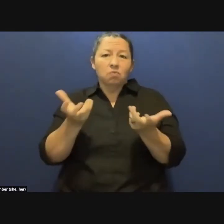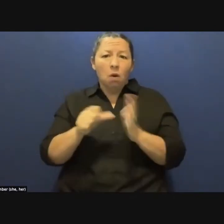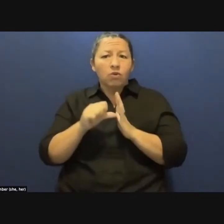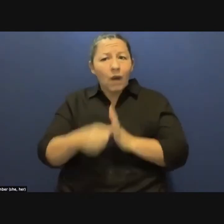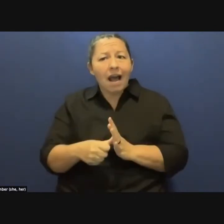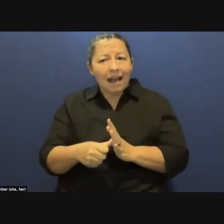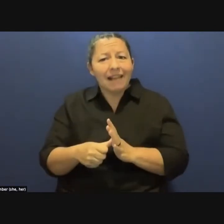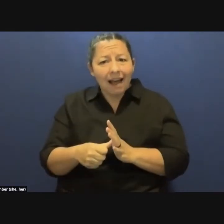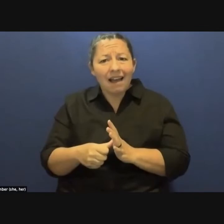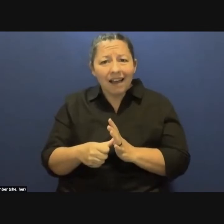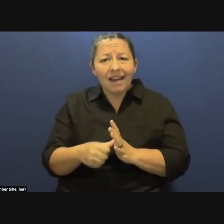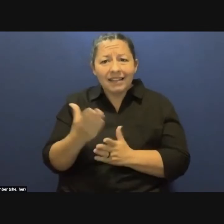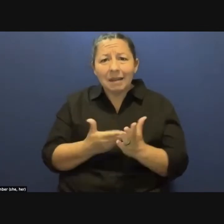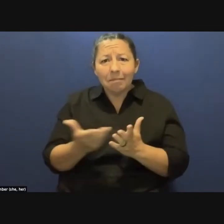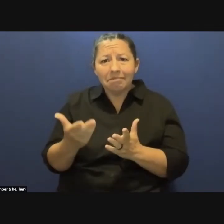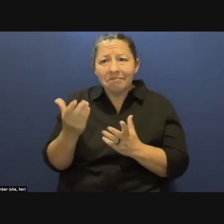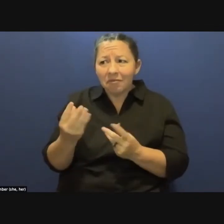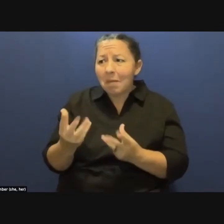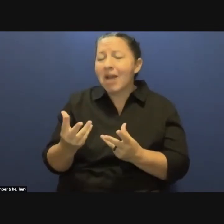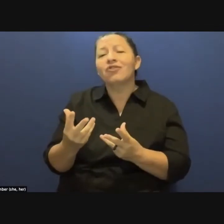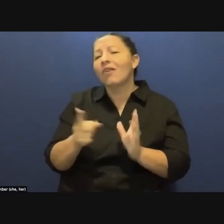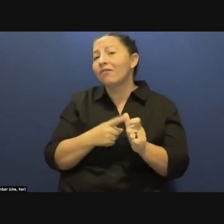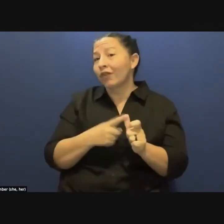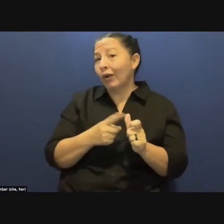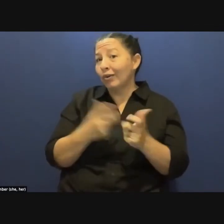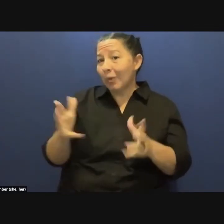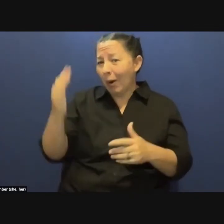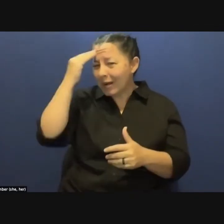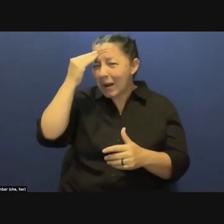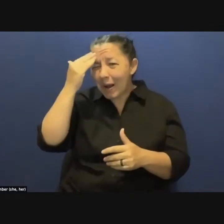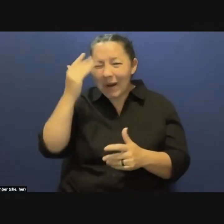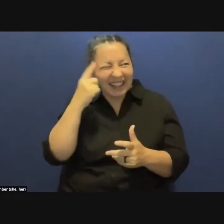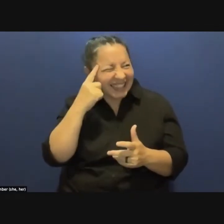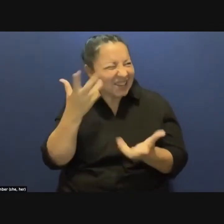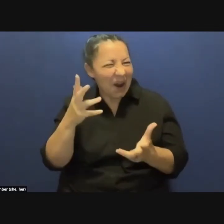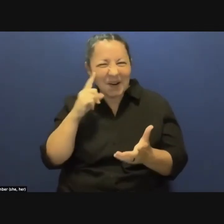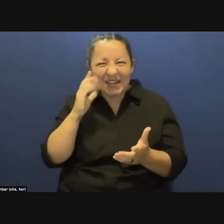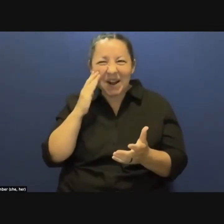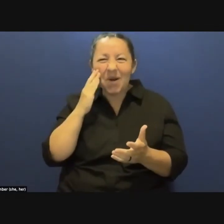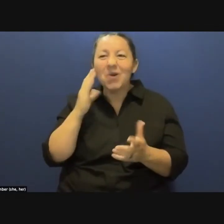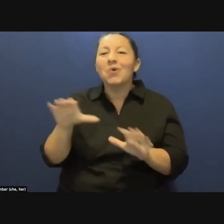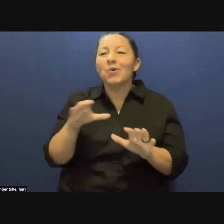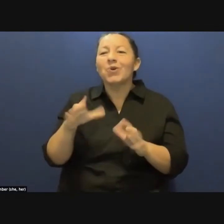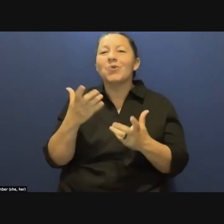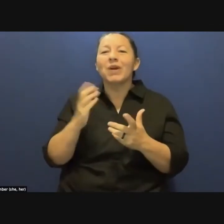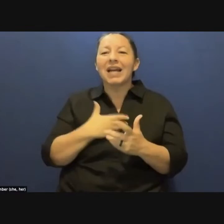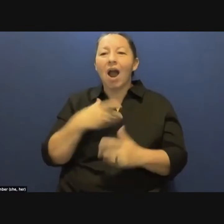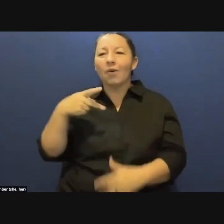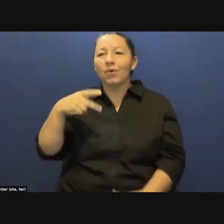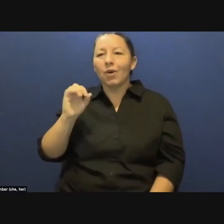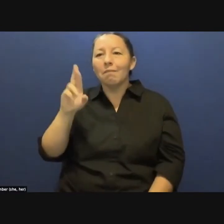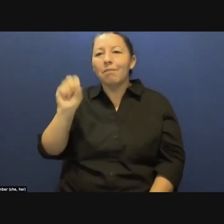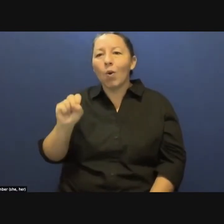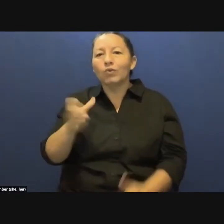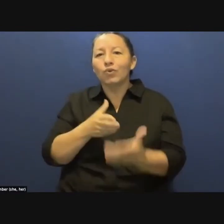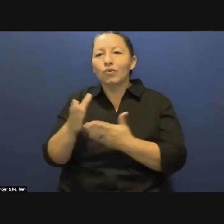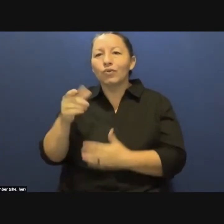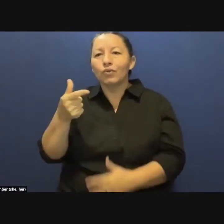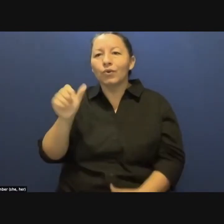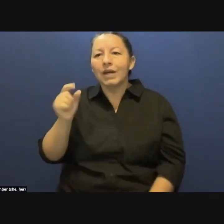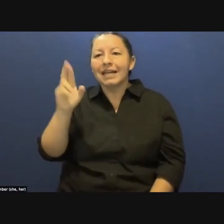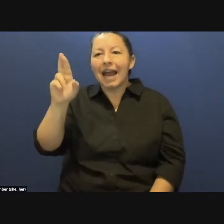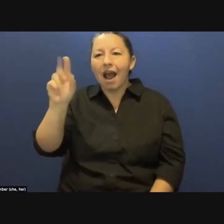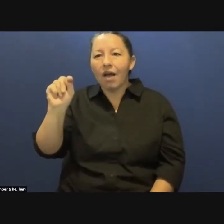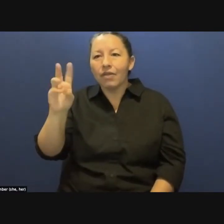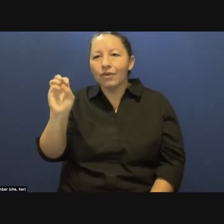of things, first of all, as you all know, I believe, we're doing our posters via GatherTown. And this